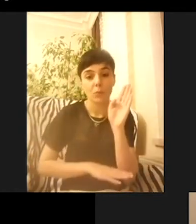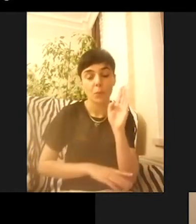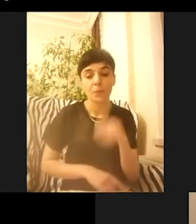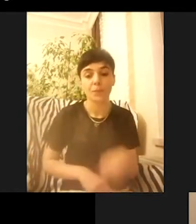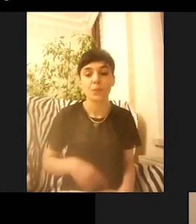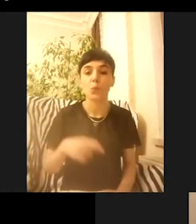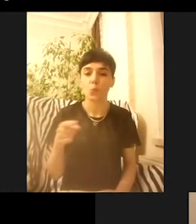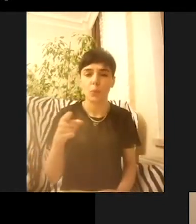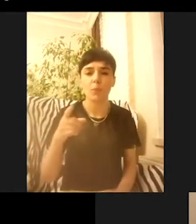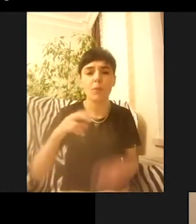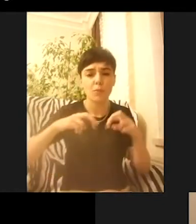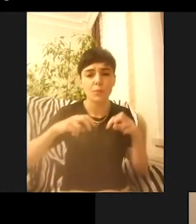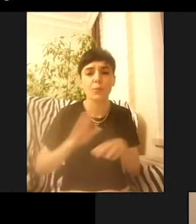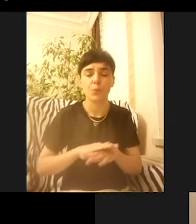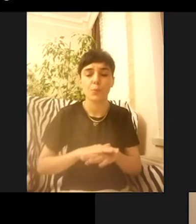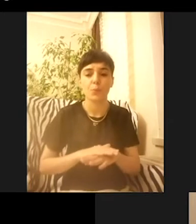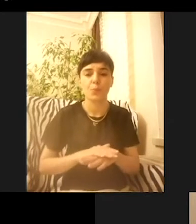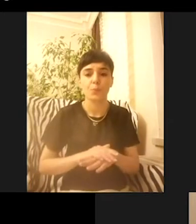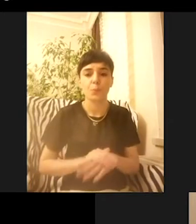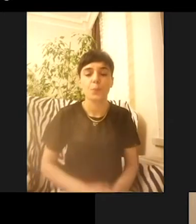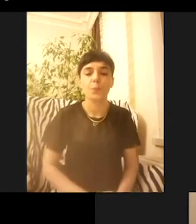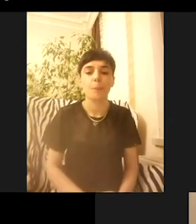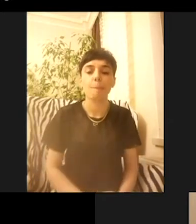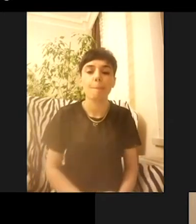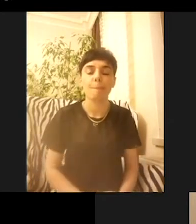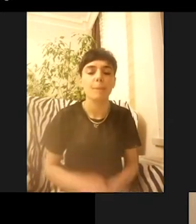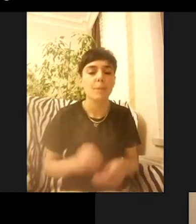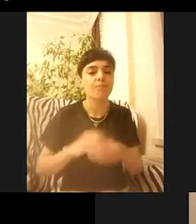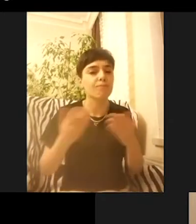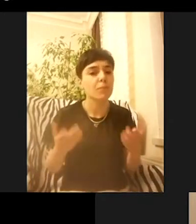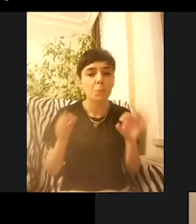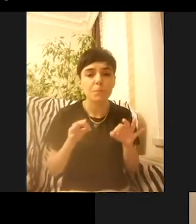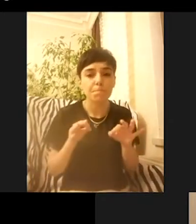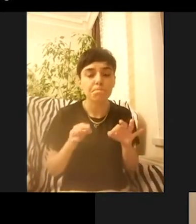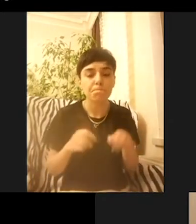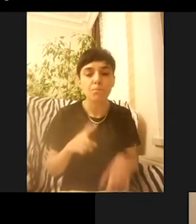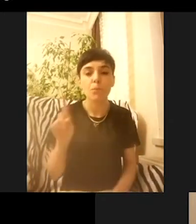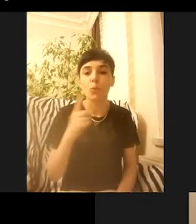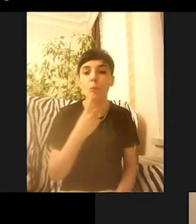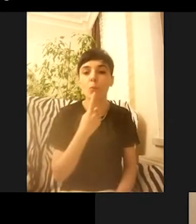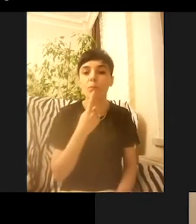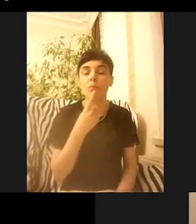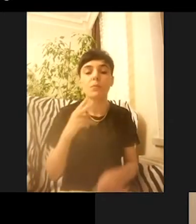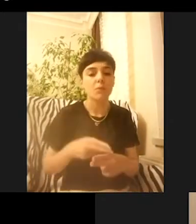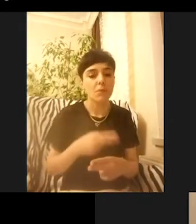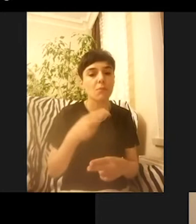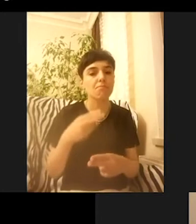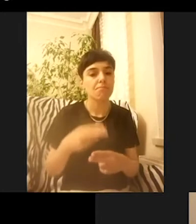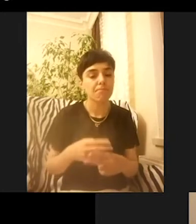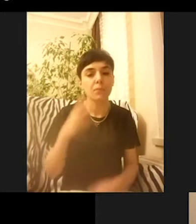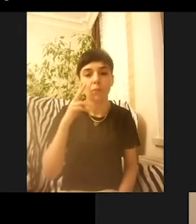after seeing 10 years of experience and seeing the apparent racism in Turkish